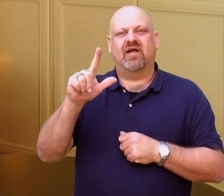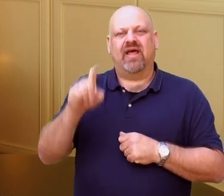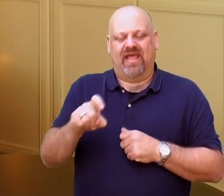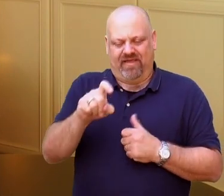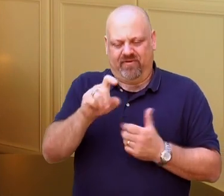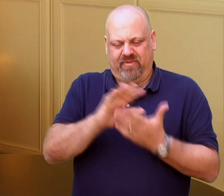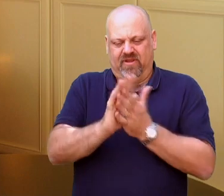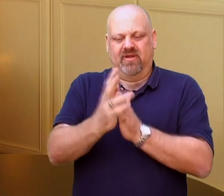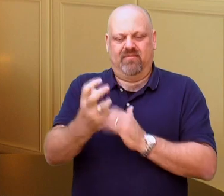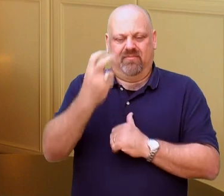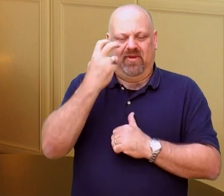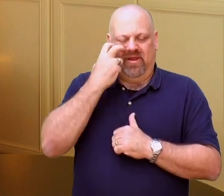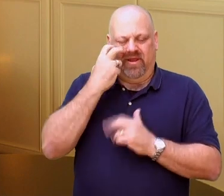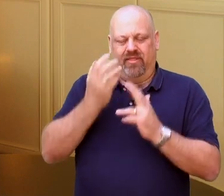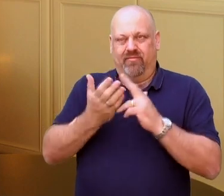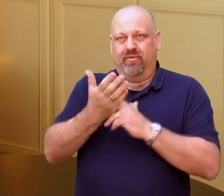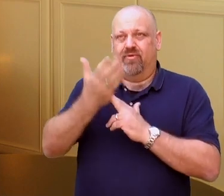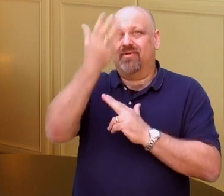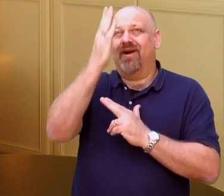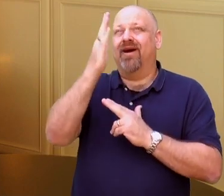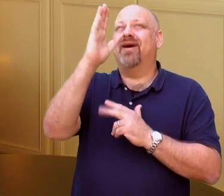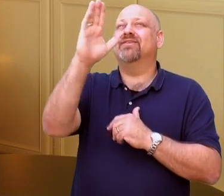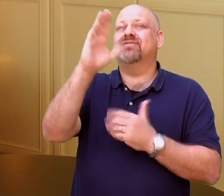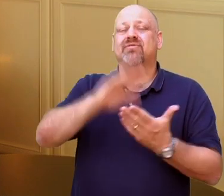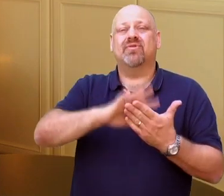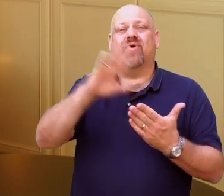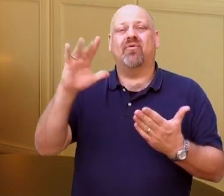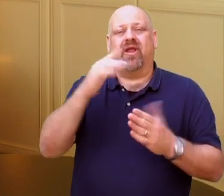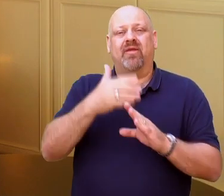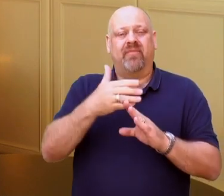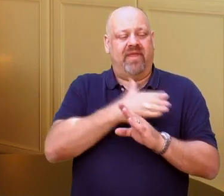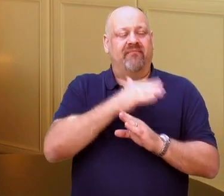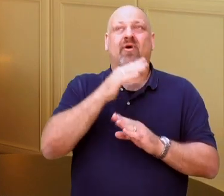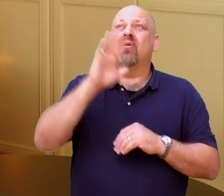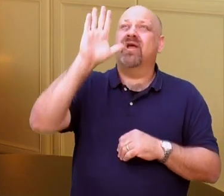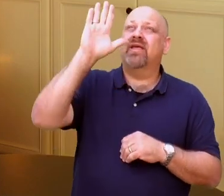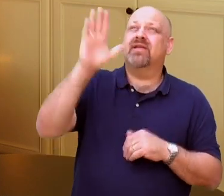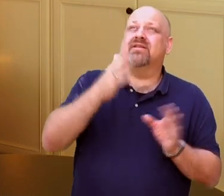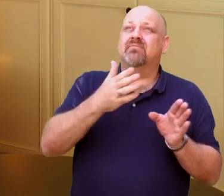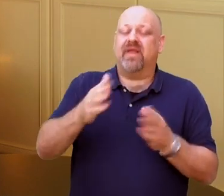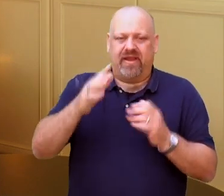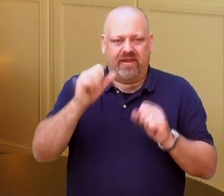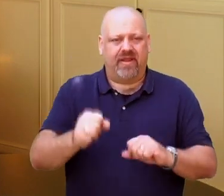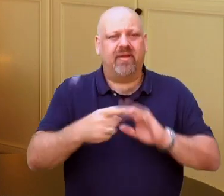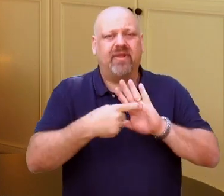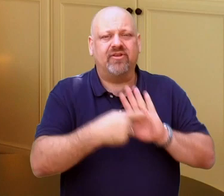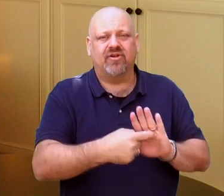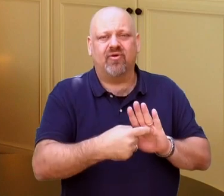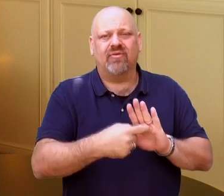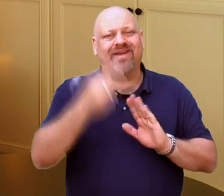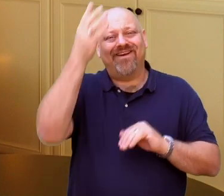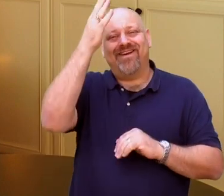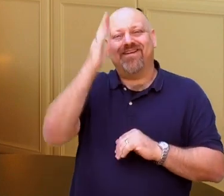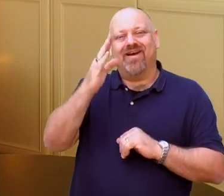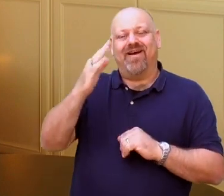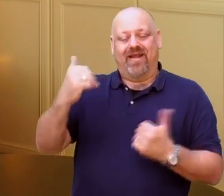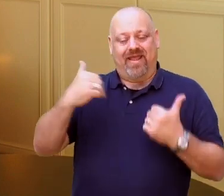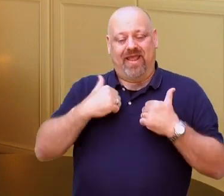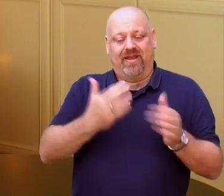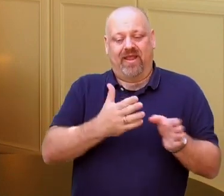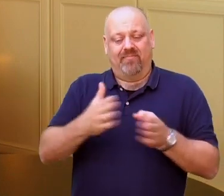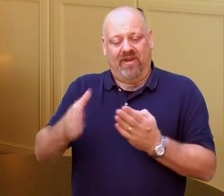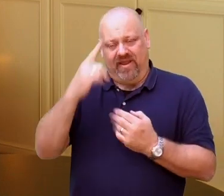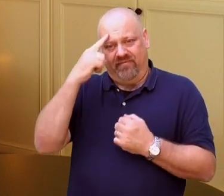to be blinded by the glory of God before his plan could be revealed.